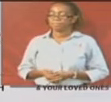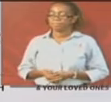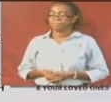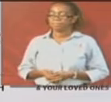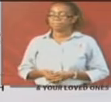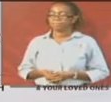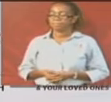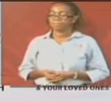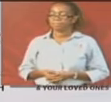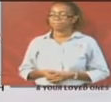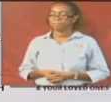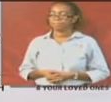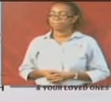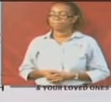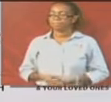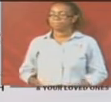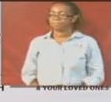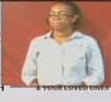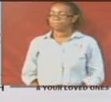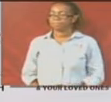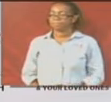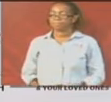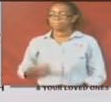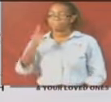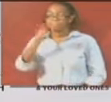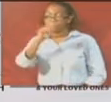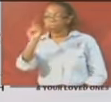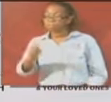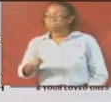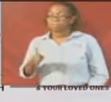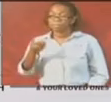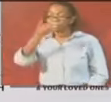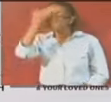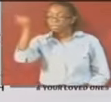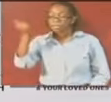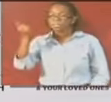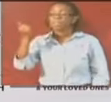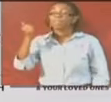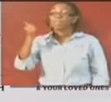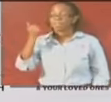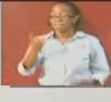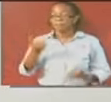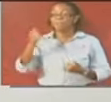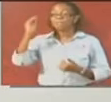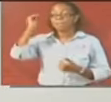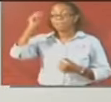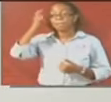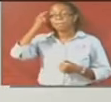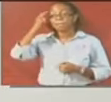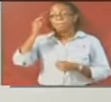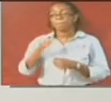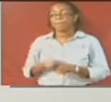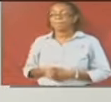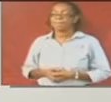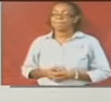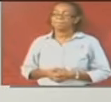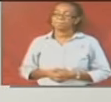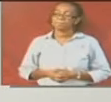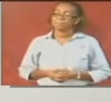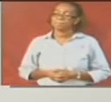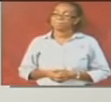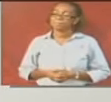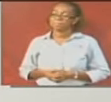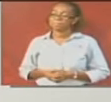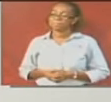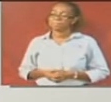just remind me? Public compliance. The public compliance, right. The reason that I had a problem is that we won't have any